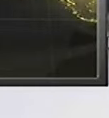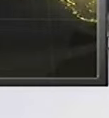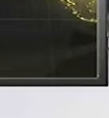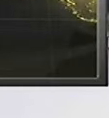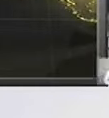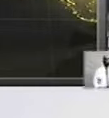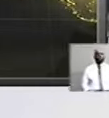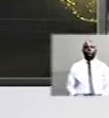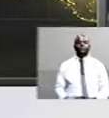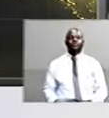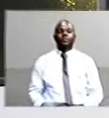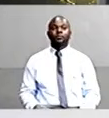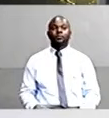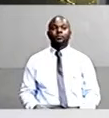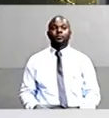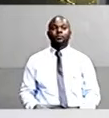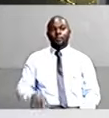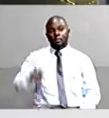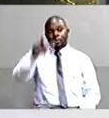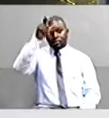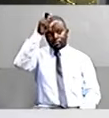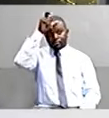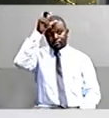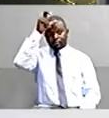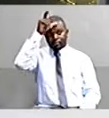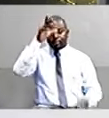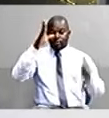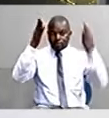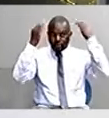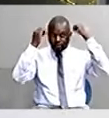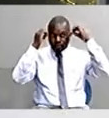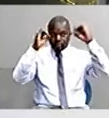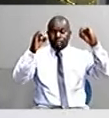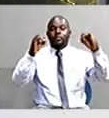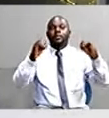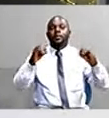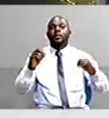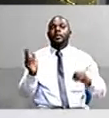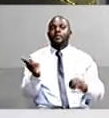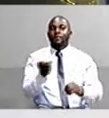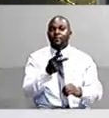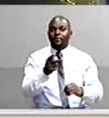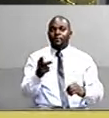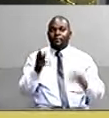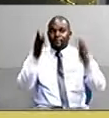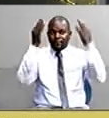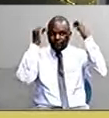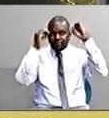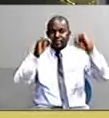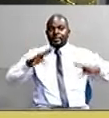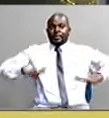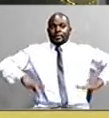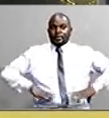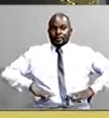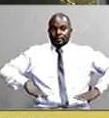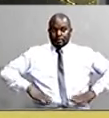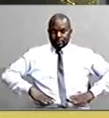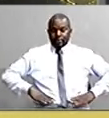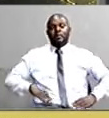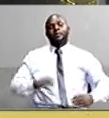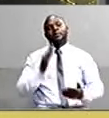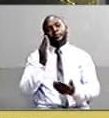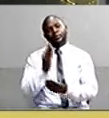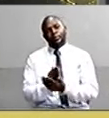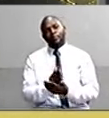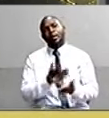Moving further afield, Turkish President Recep Tayyip Erdogan and his Russian counterpart Vladimir Putin have called for a ceasefire to